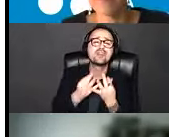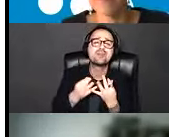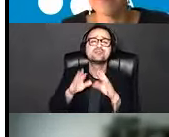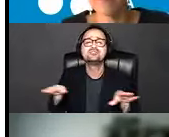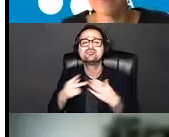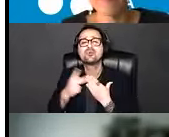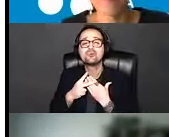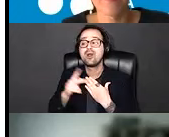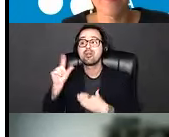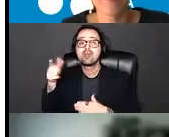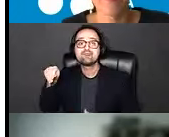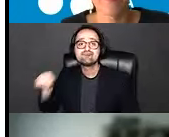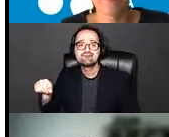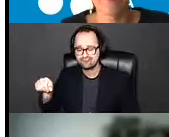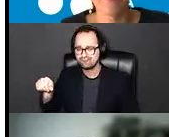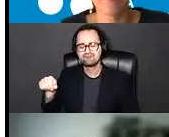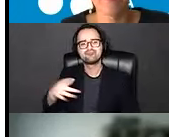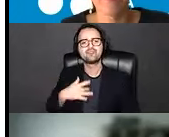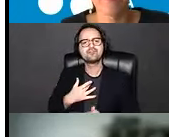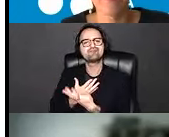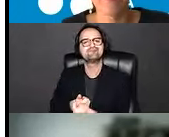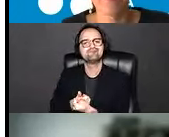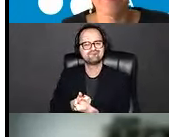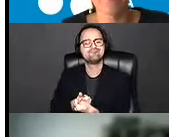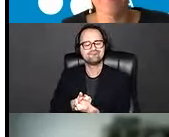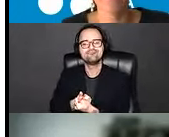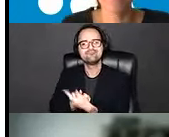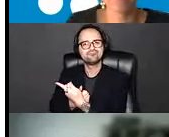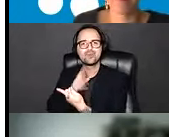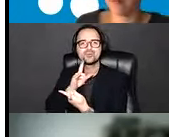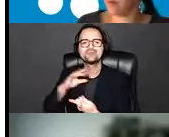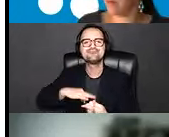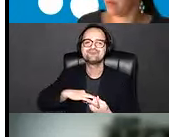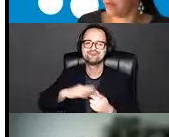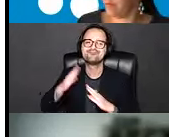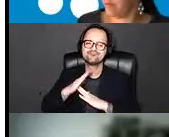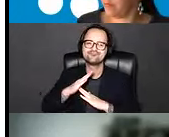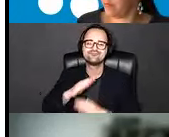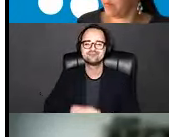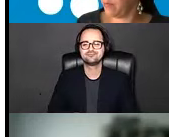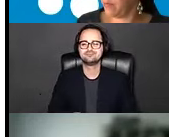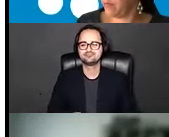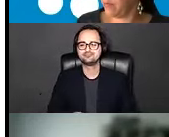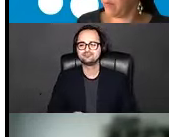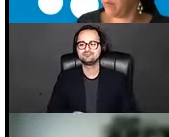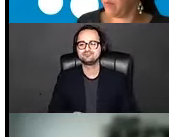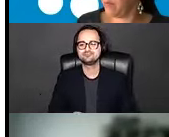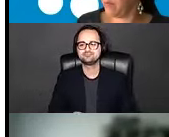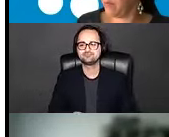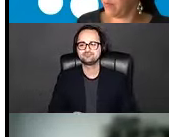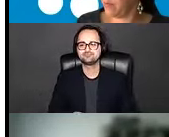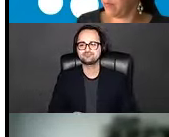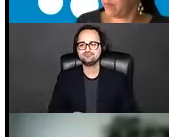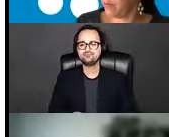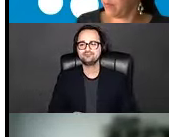they spend it, they're doing it with confidence that it's going to get valuable outcomes. So I'm seeing it's great to meet